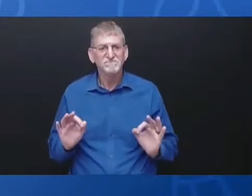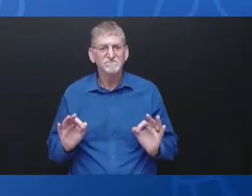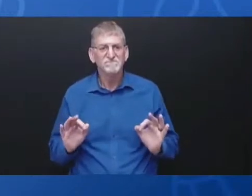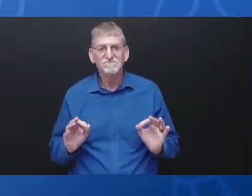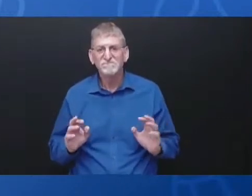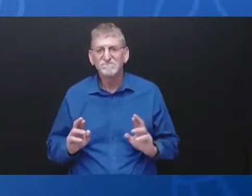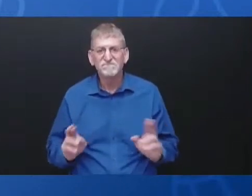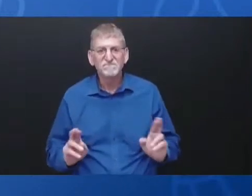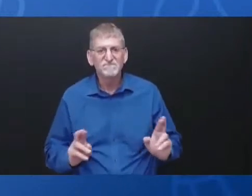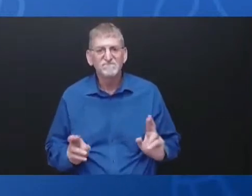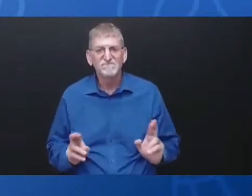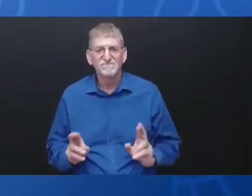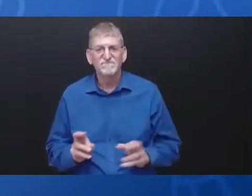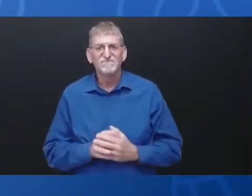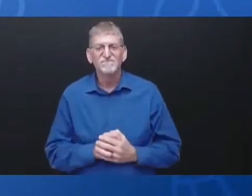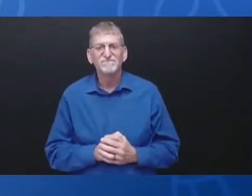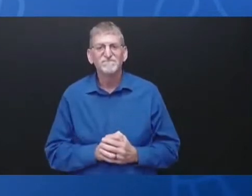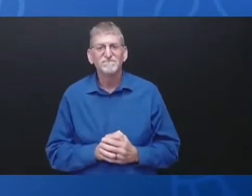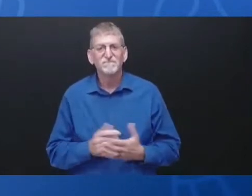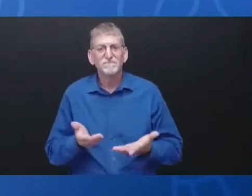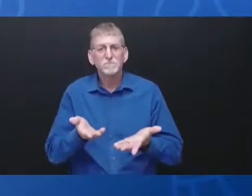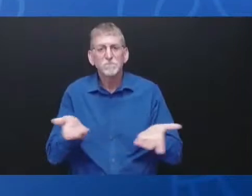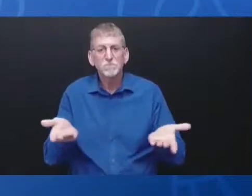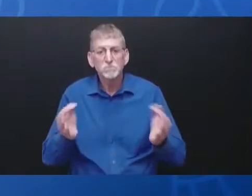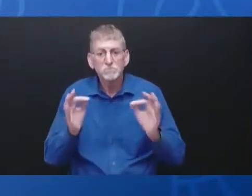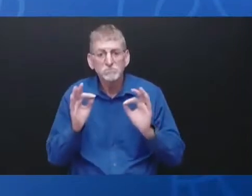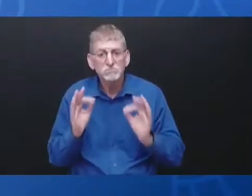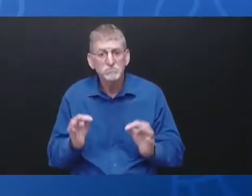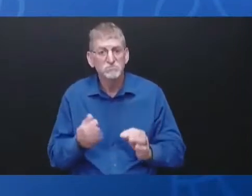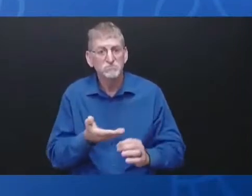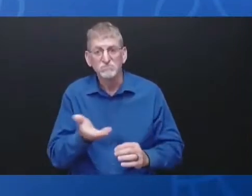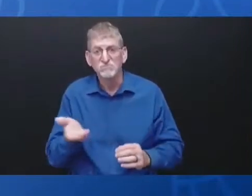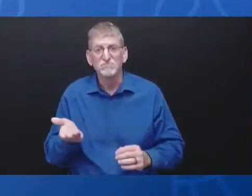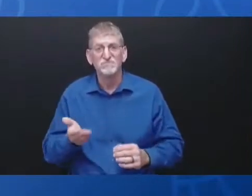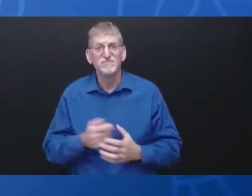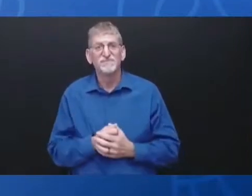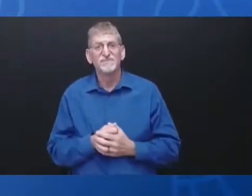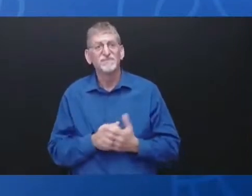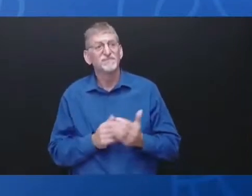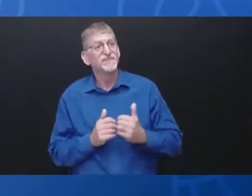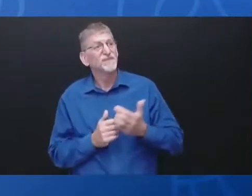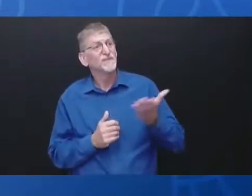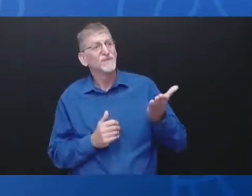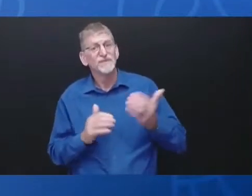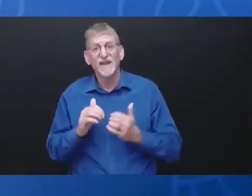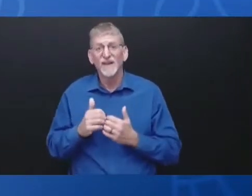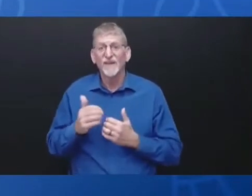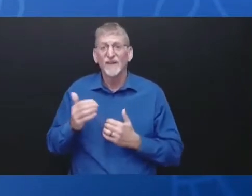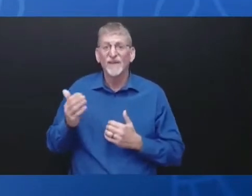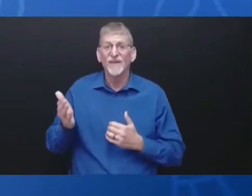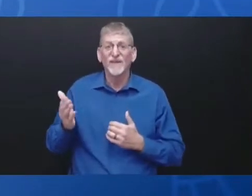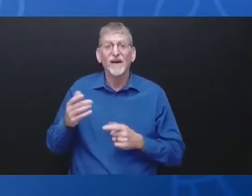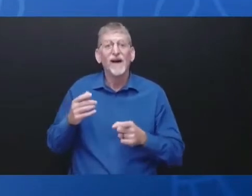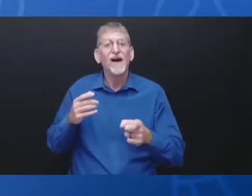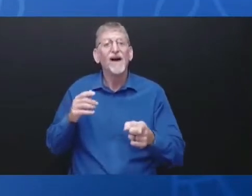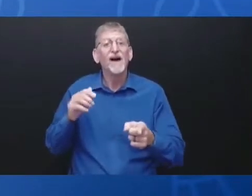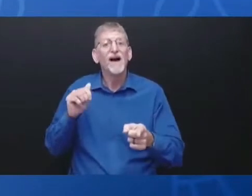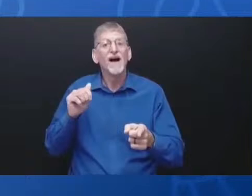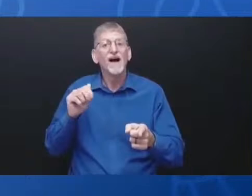How are you doing? Well, Matt Lee. How are you? Nice to see Andrea Mitchell here again. Thank you, ma'am. I'm